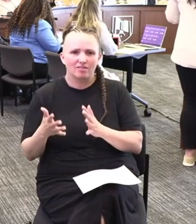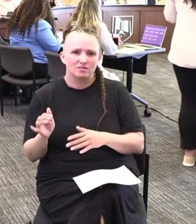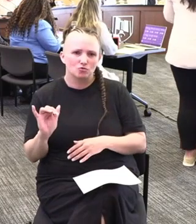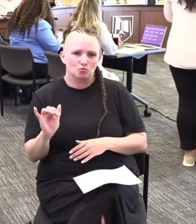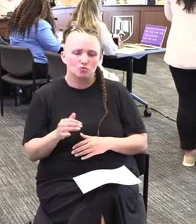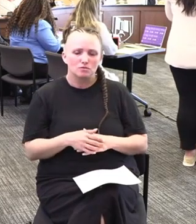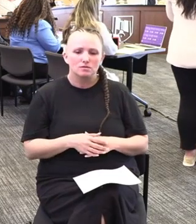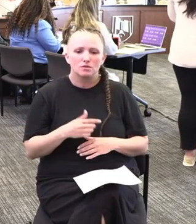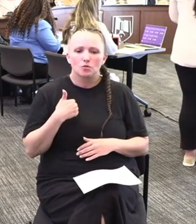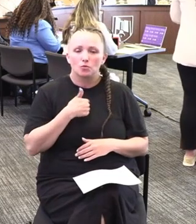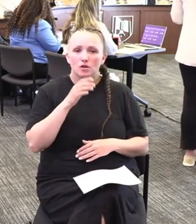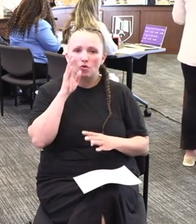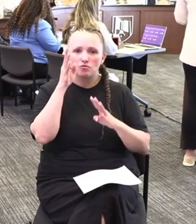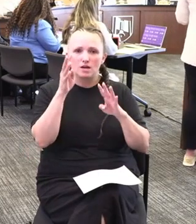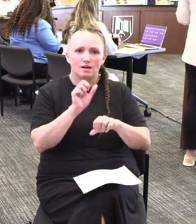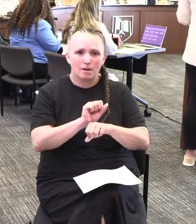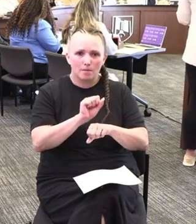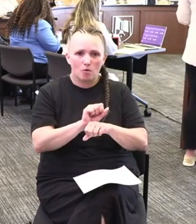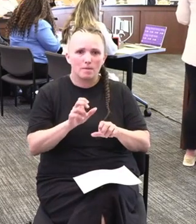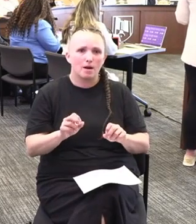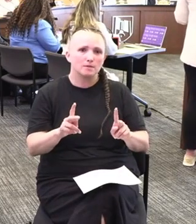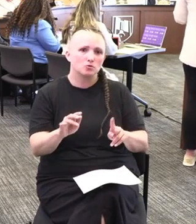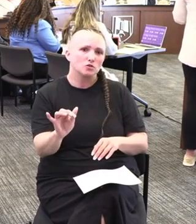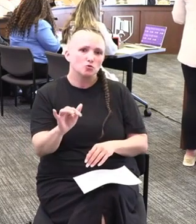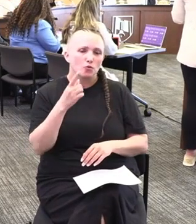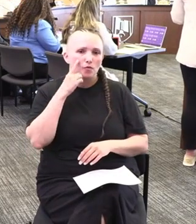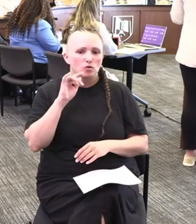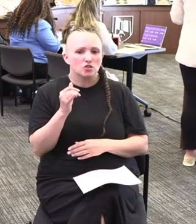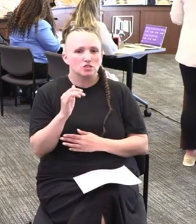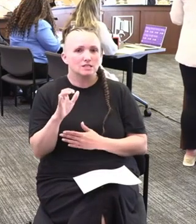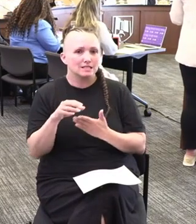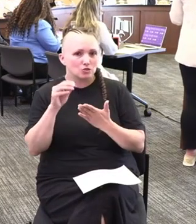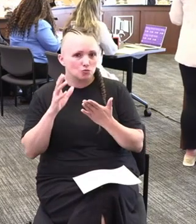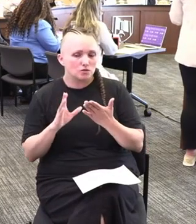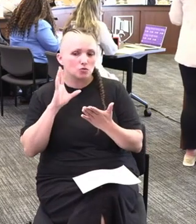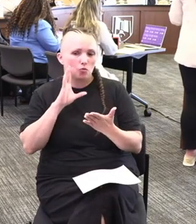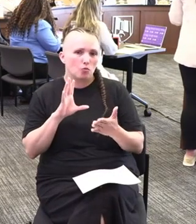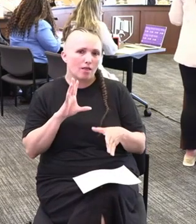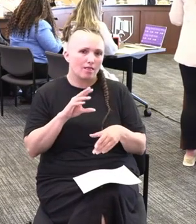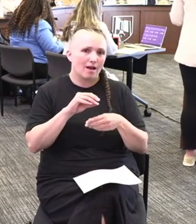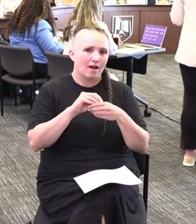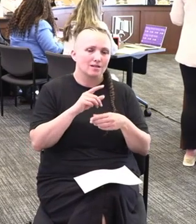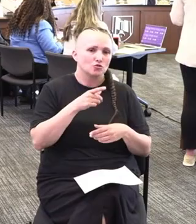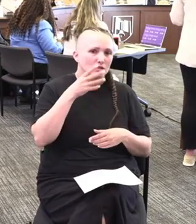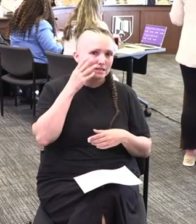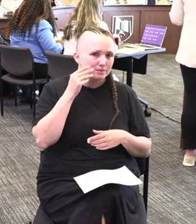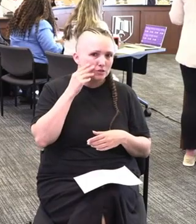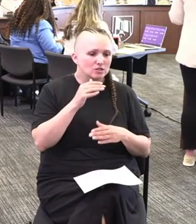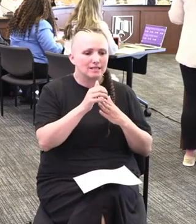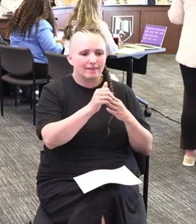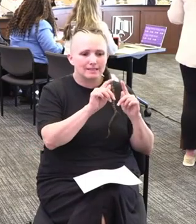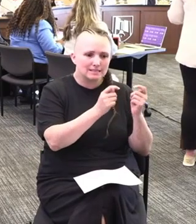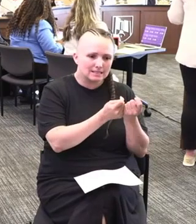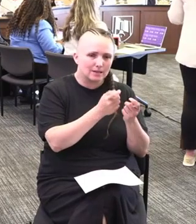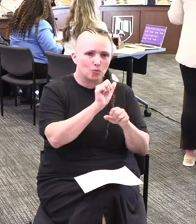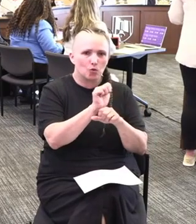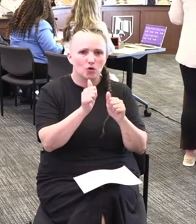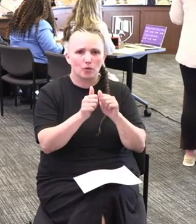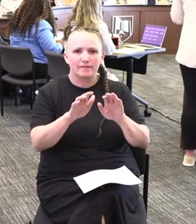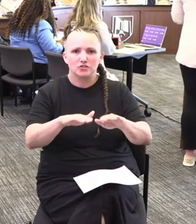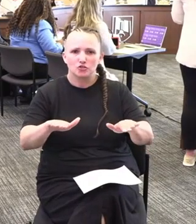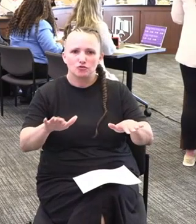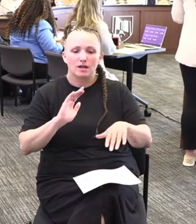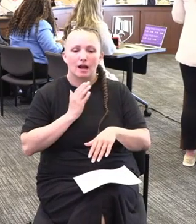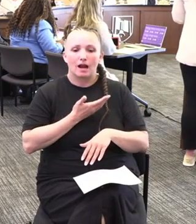We are creating employment opportunities as well for JJC students to gain experience leading teams and working with children. And our Teen Reach